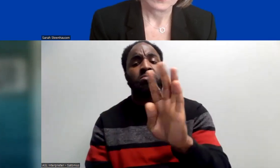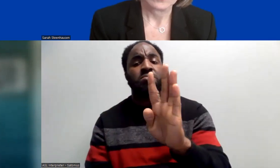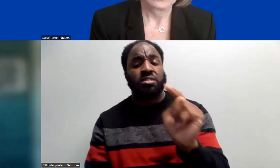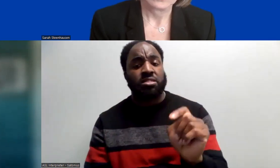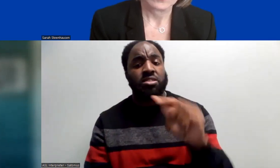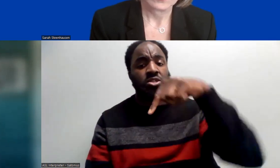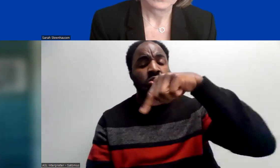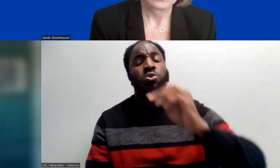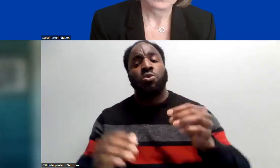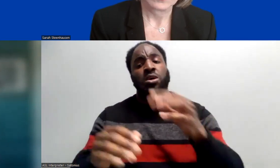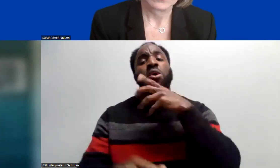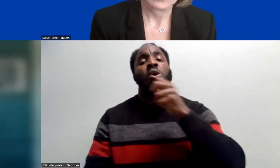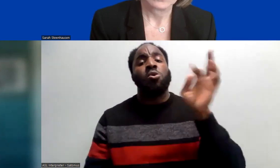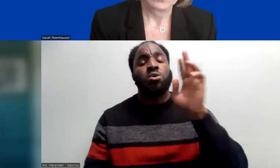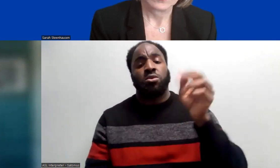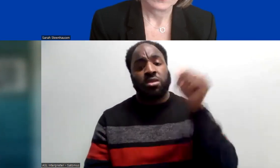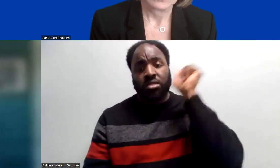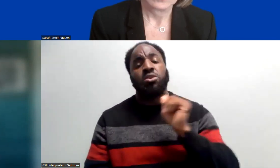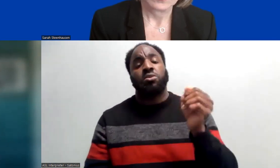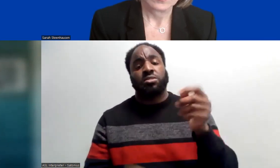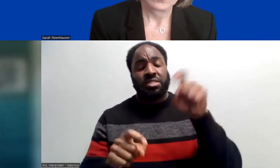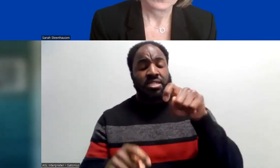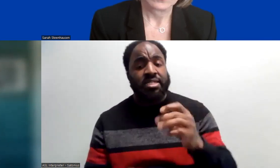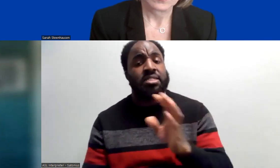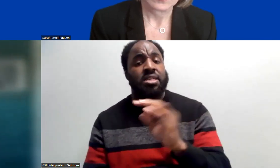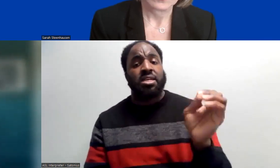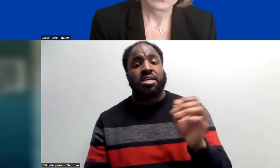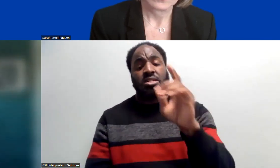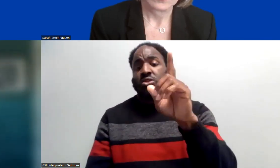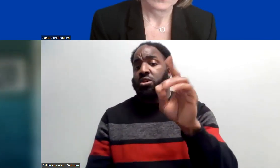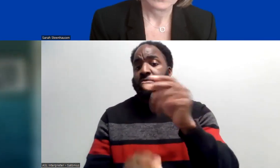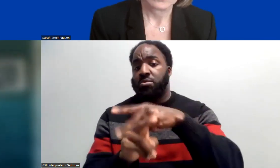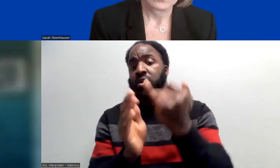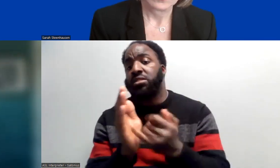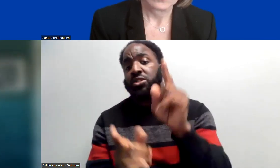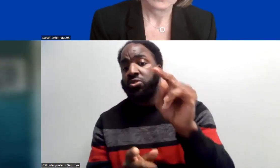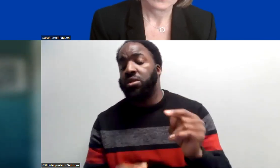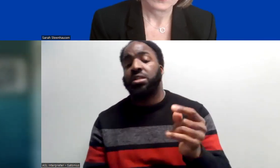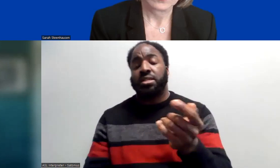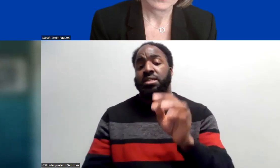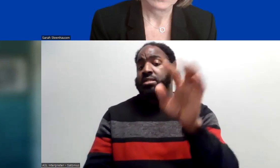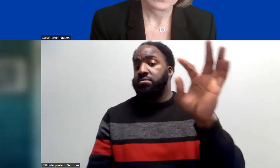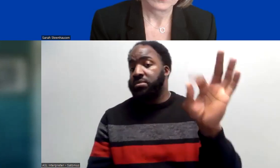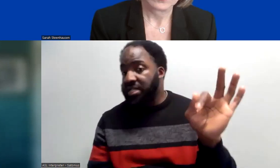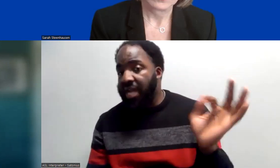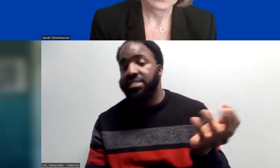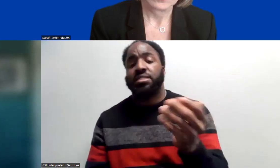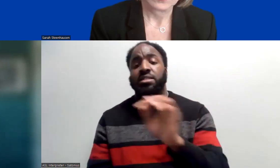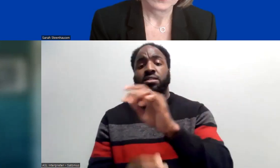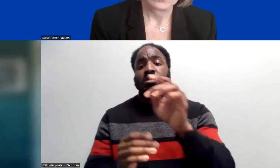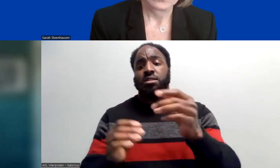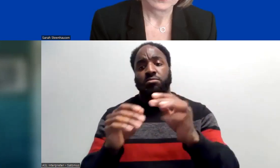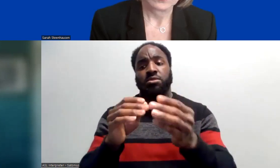LTSS needs. 20 on implementing the HCBS settings rule. 19 the HCBS gap